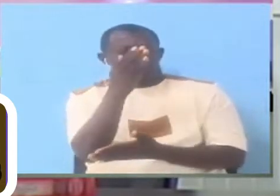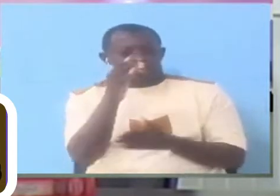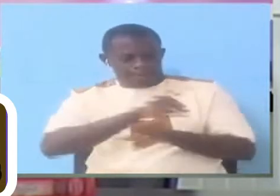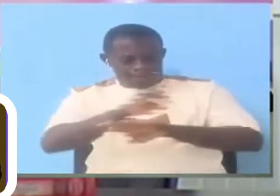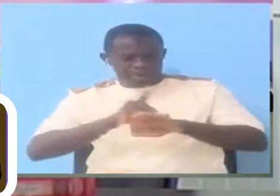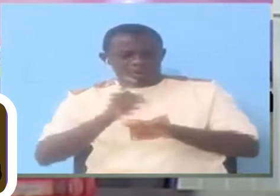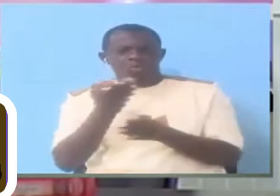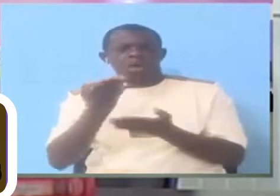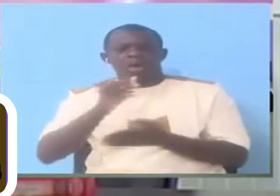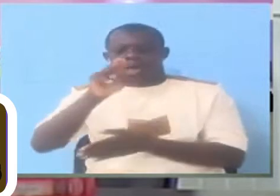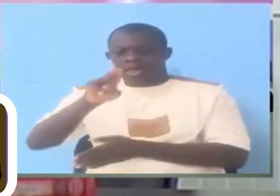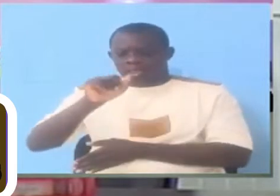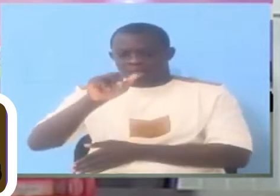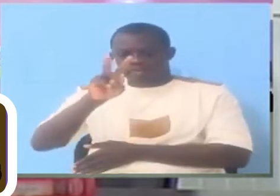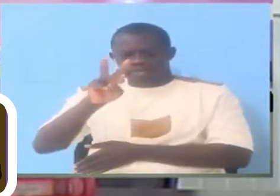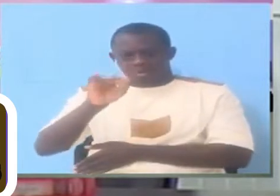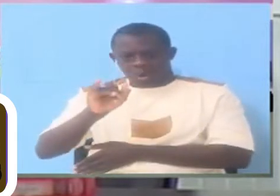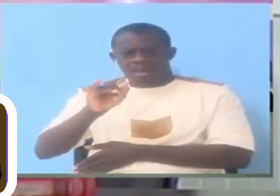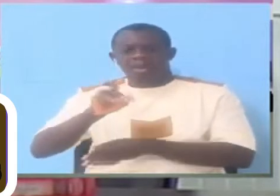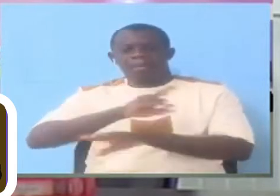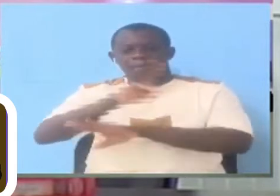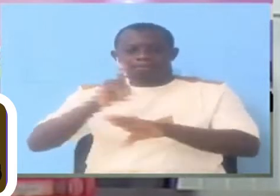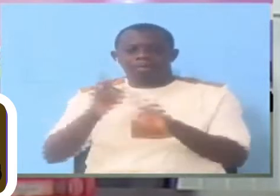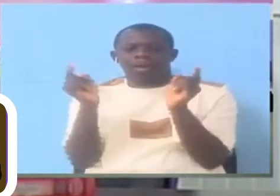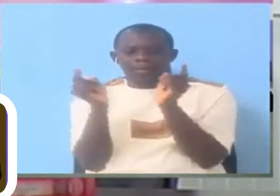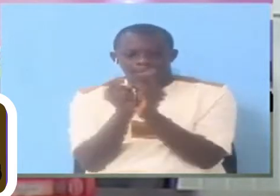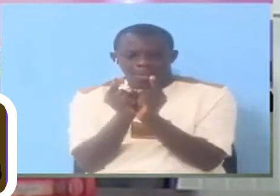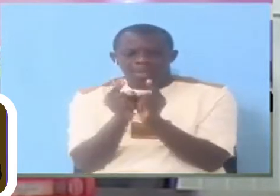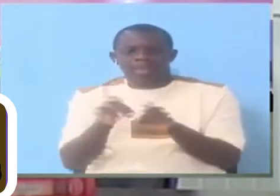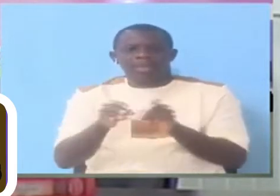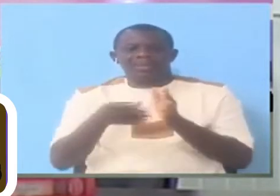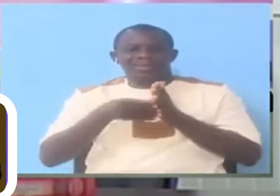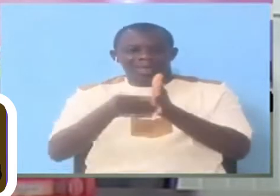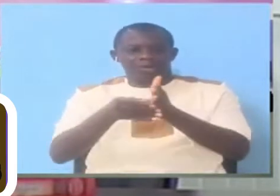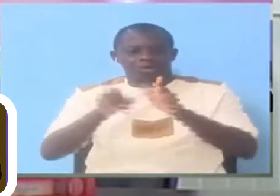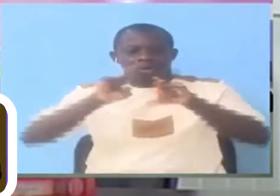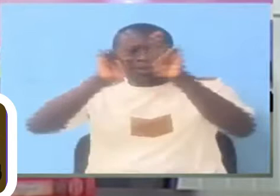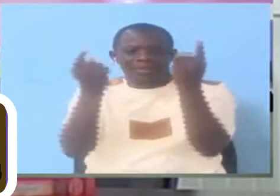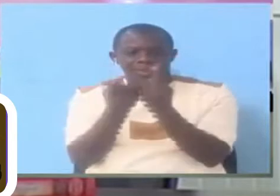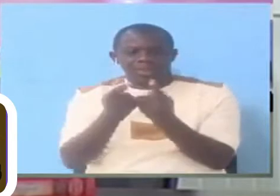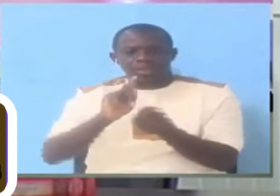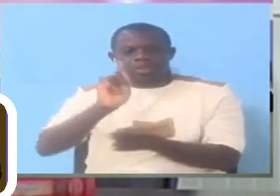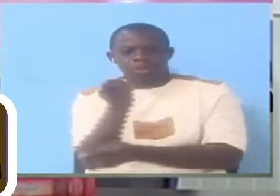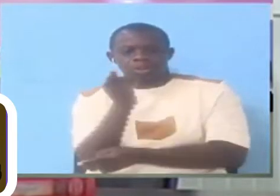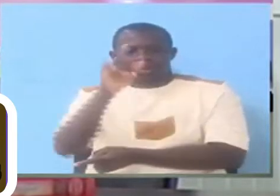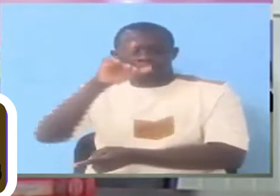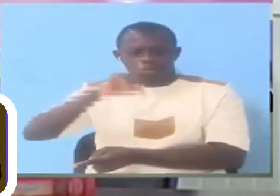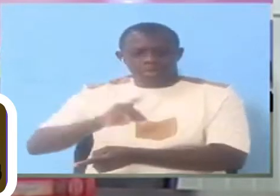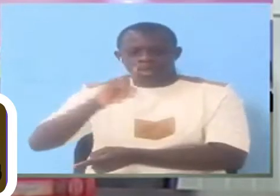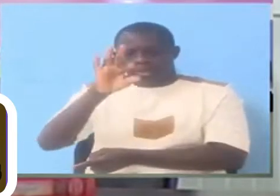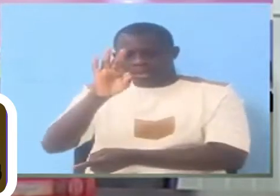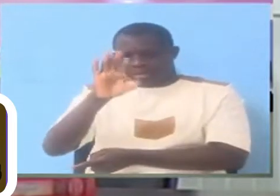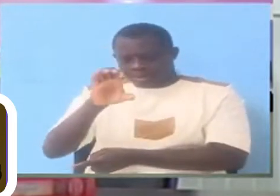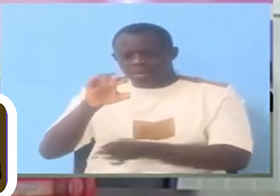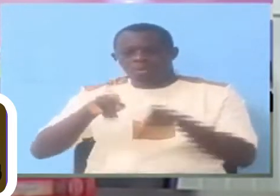my memory serves me right, the then DG GPTC with a bus to collect